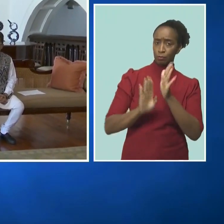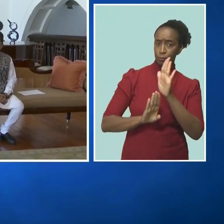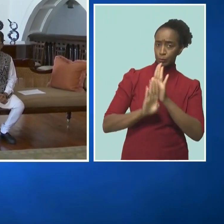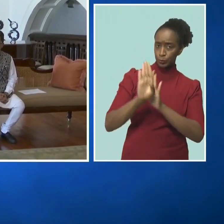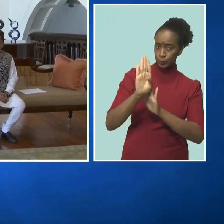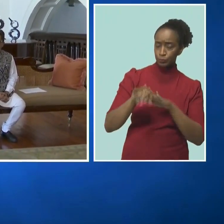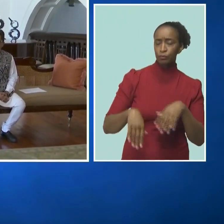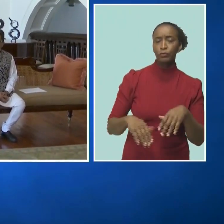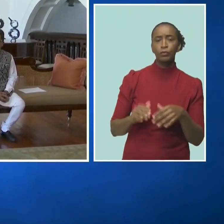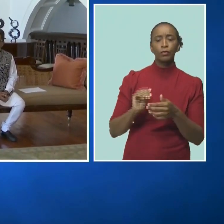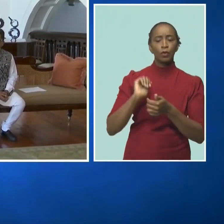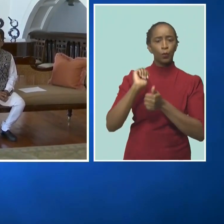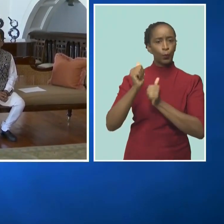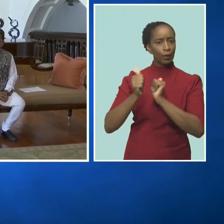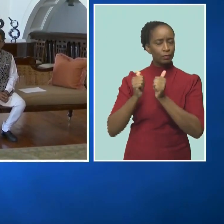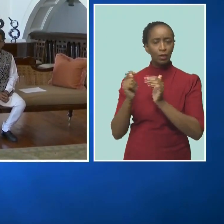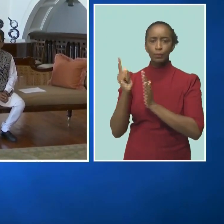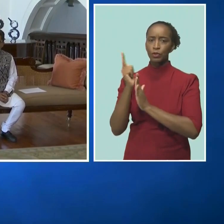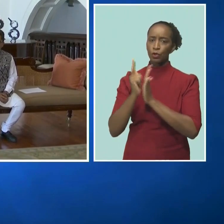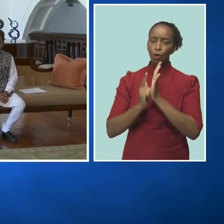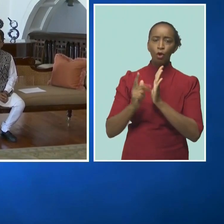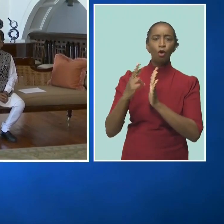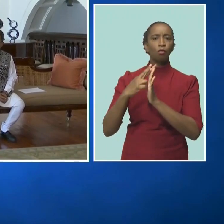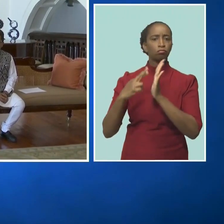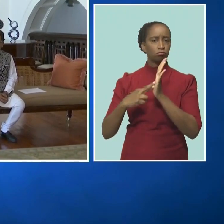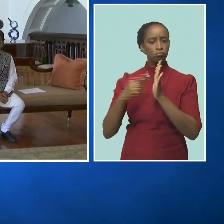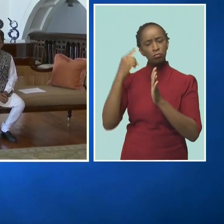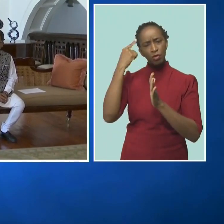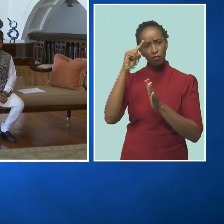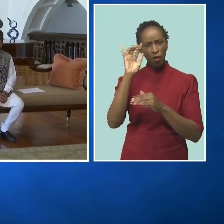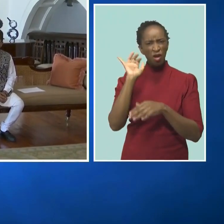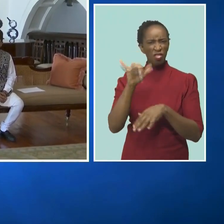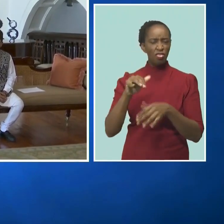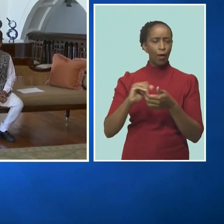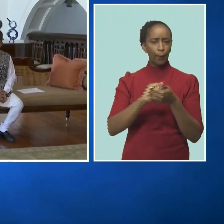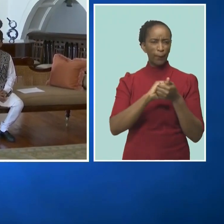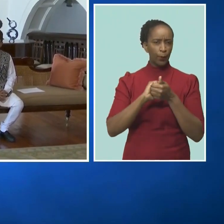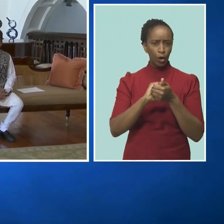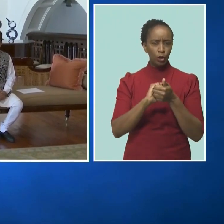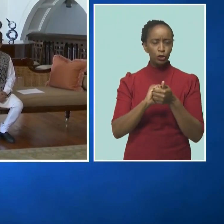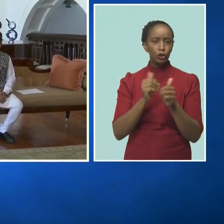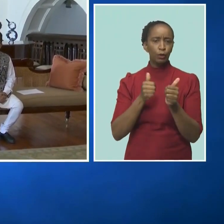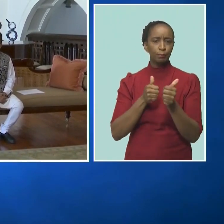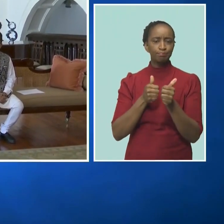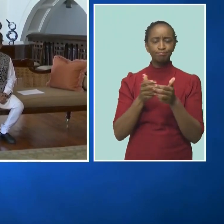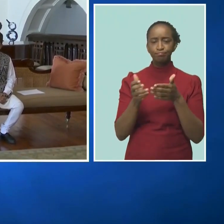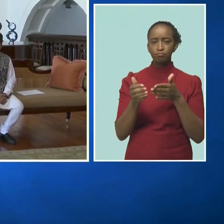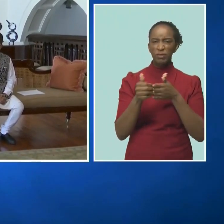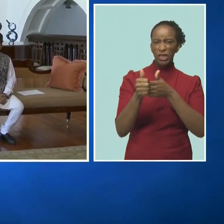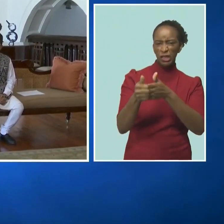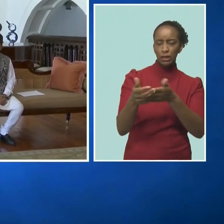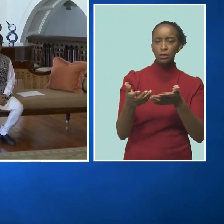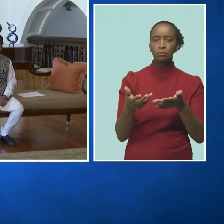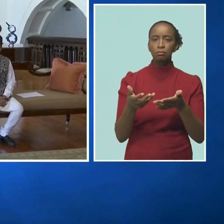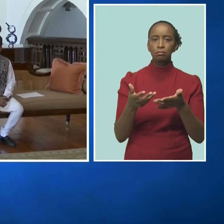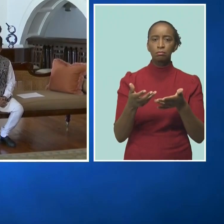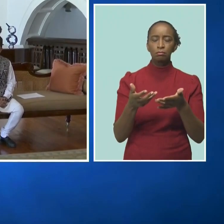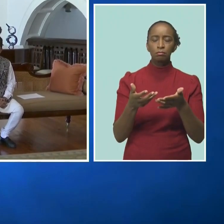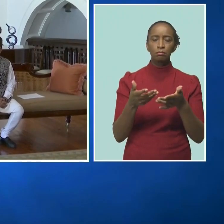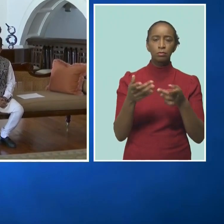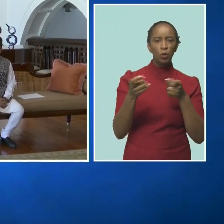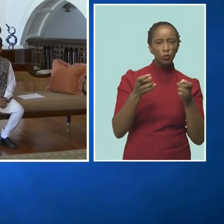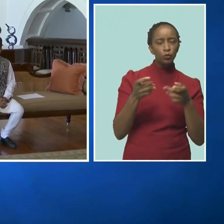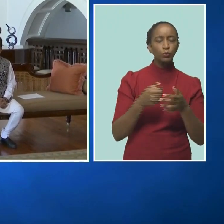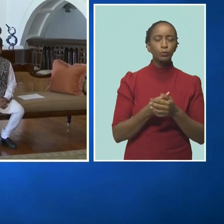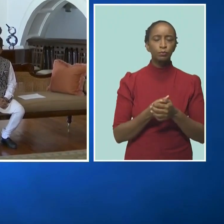frameworks and so on that we must do as we begin now our first steps towards being a country that is engaged in